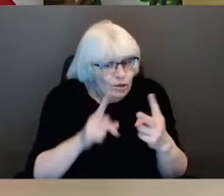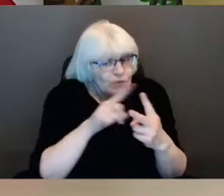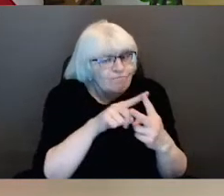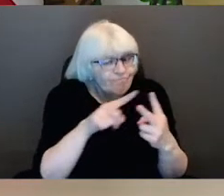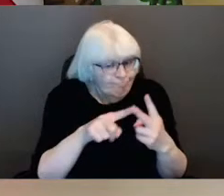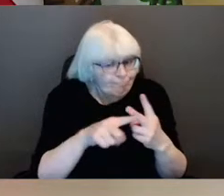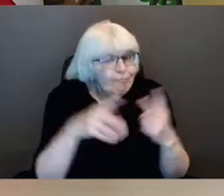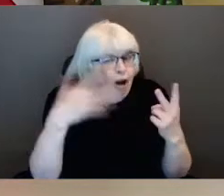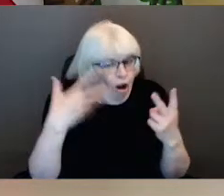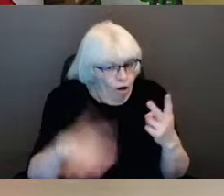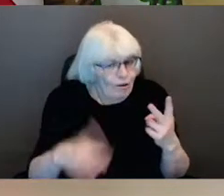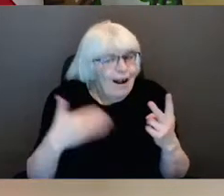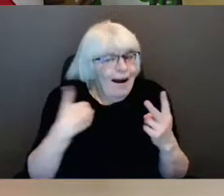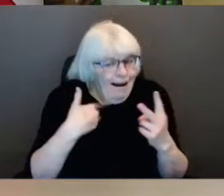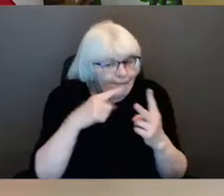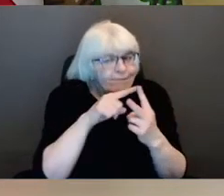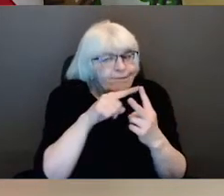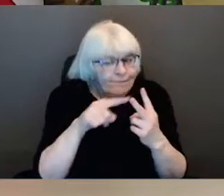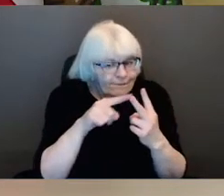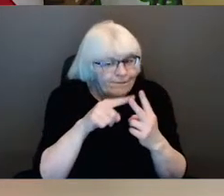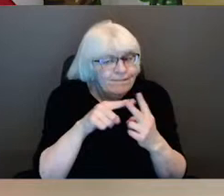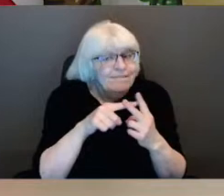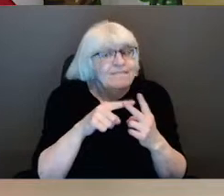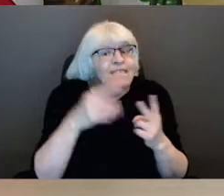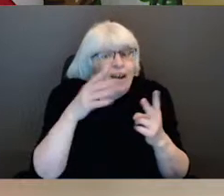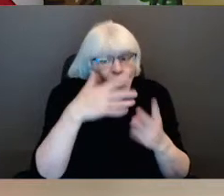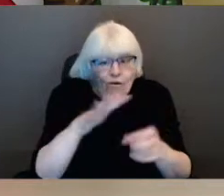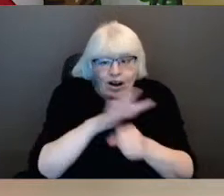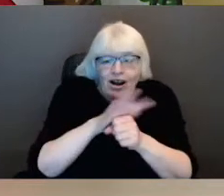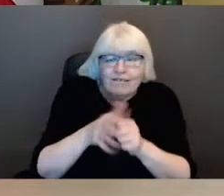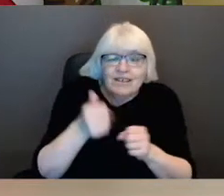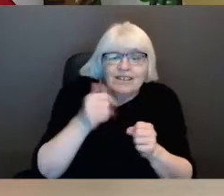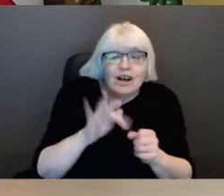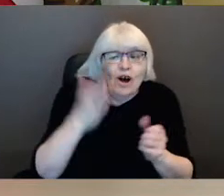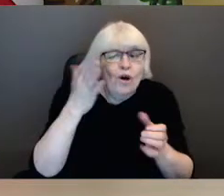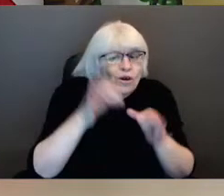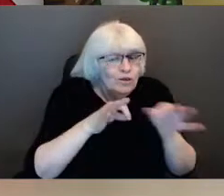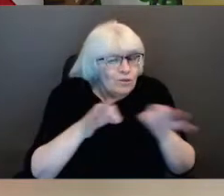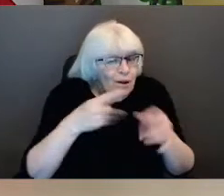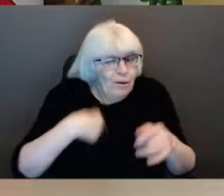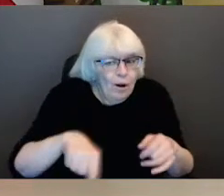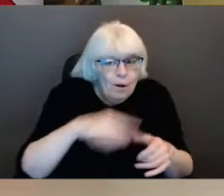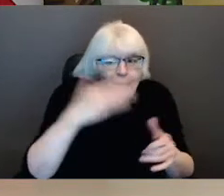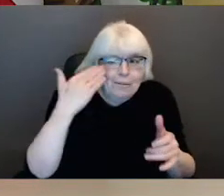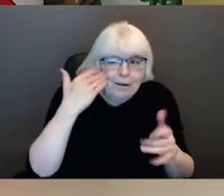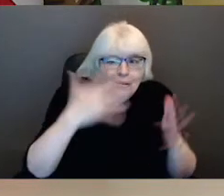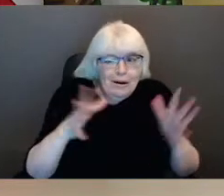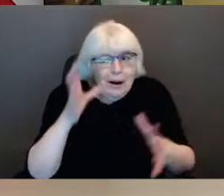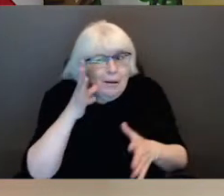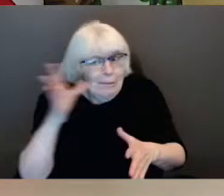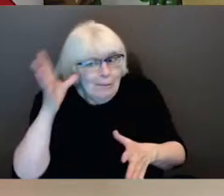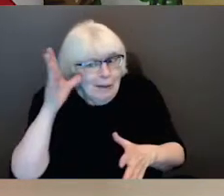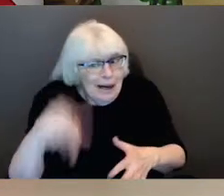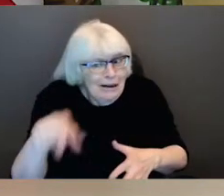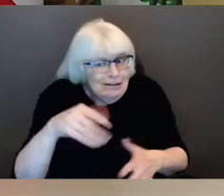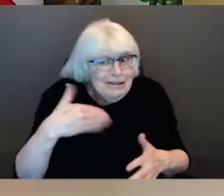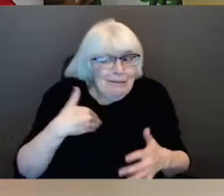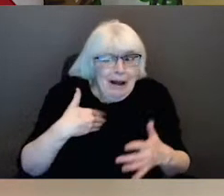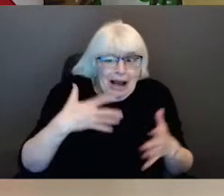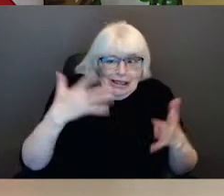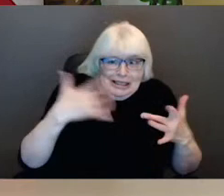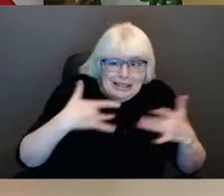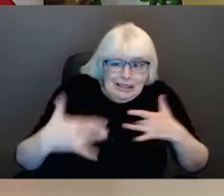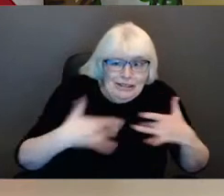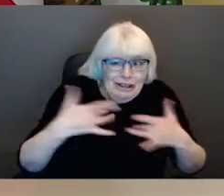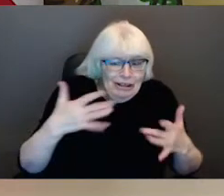And can you explain to me, because I know there are some parents obviously who are concerned about bringing their kids back to school, about the decision to keep schools open